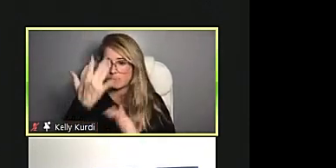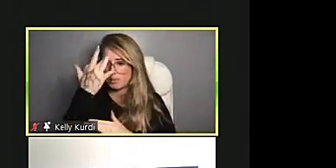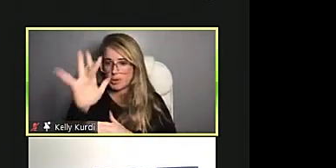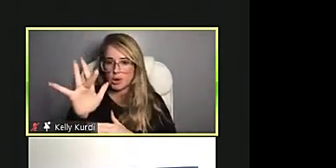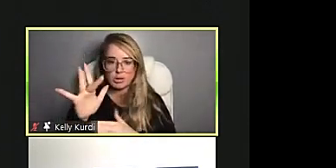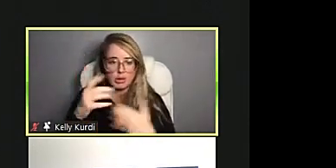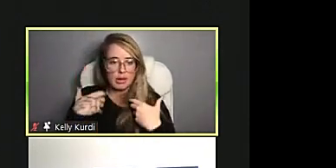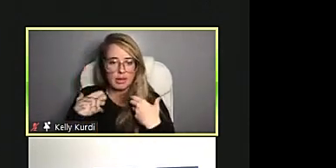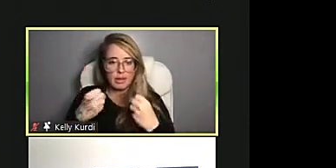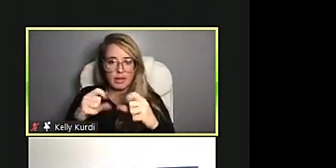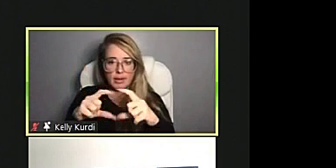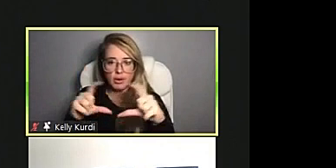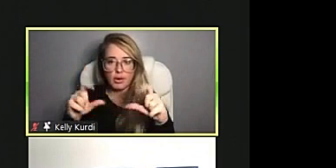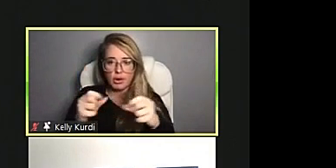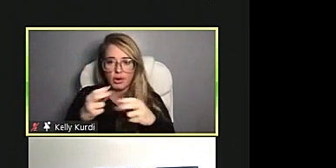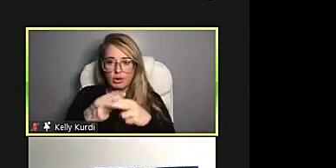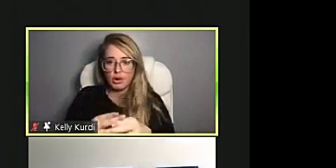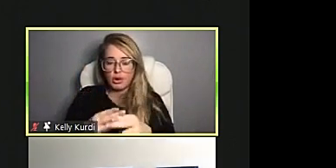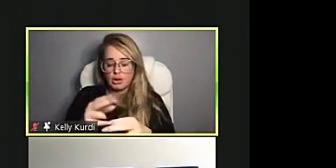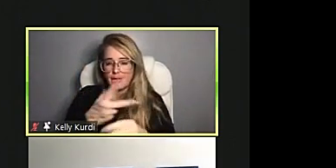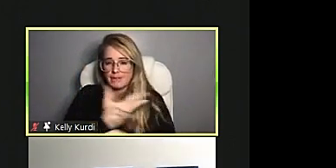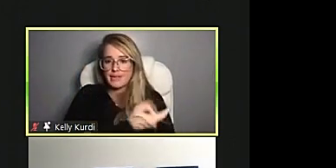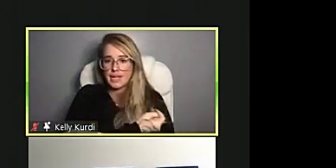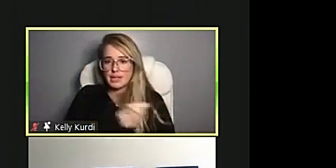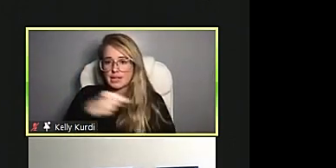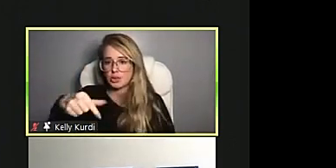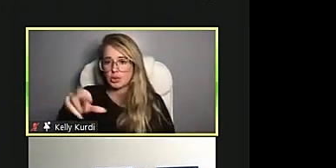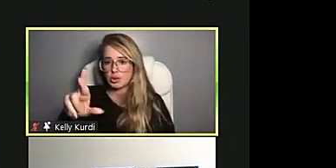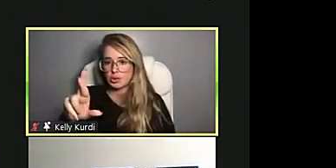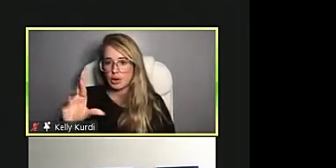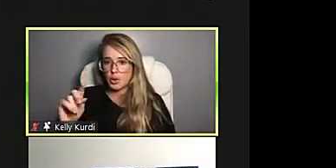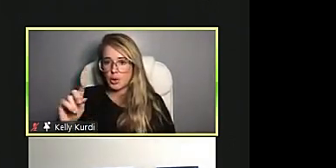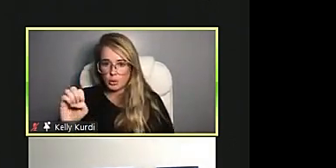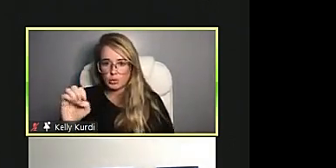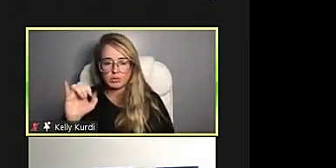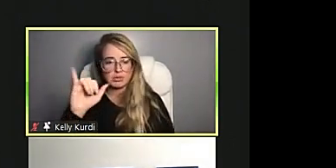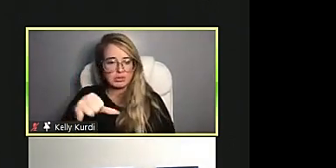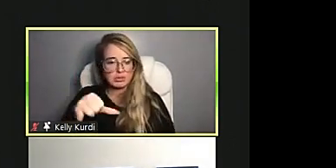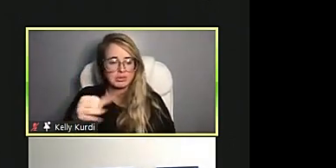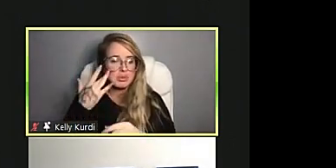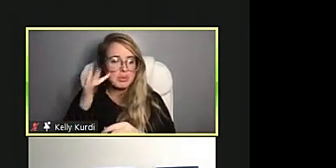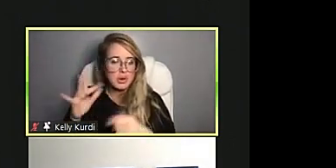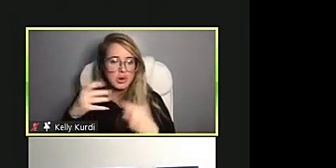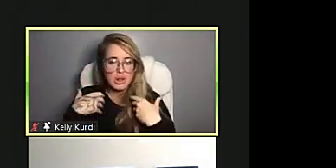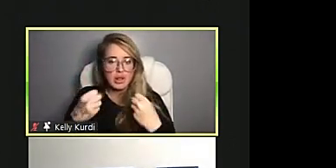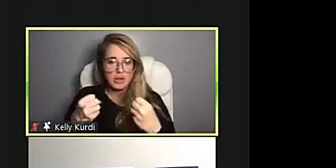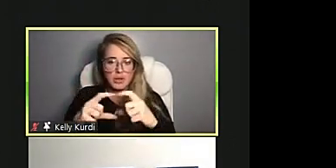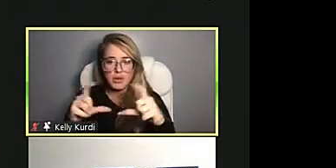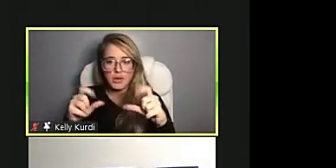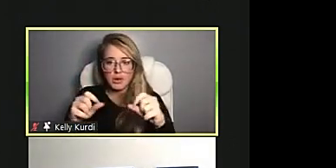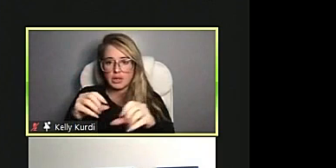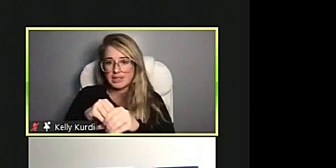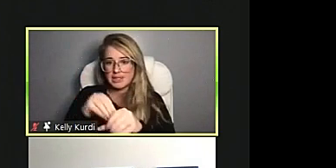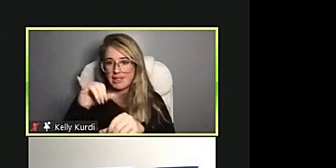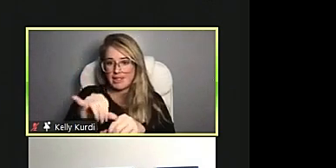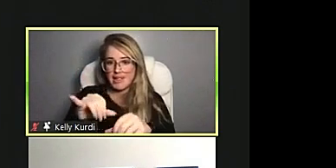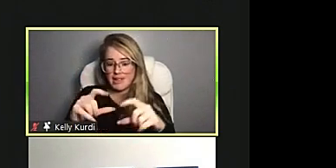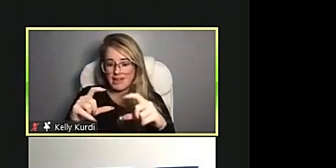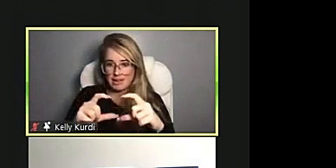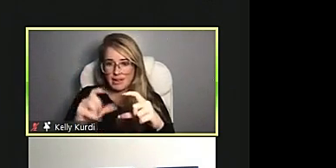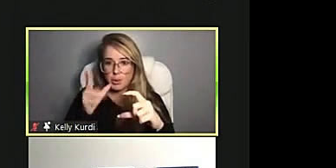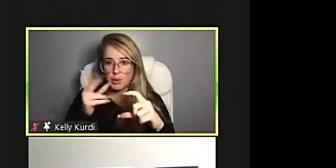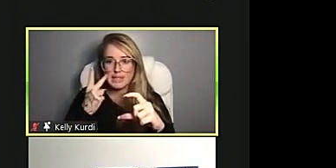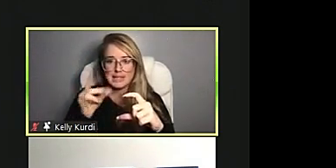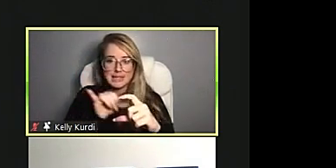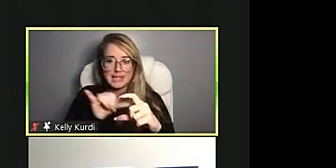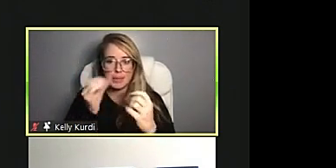also known as the vaccine QR code. And smart health cards, they Inside that QR code, they have the same information as